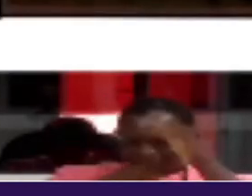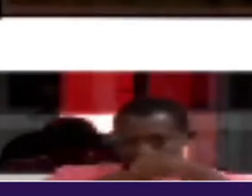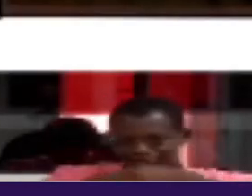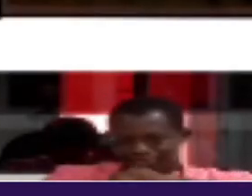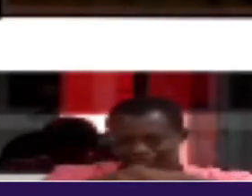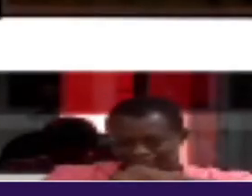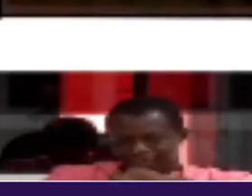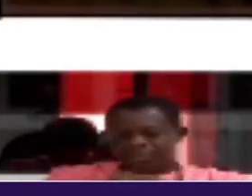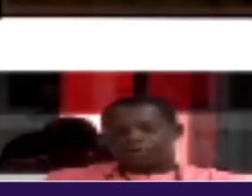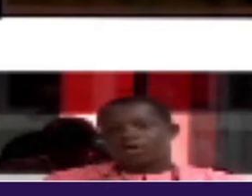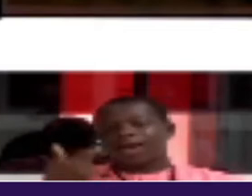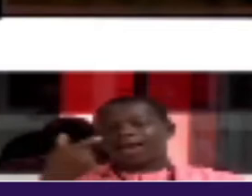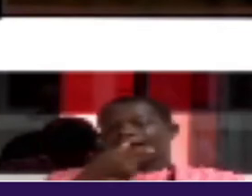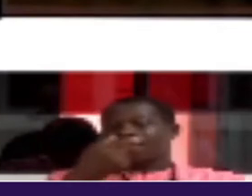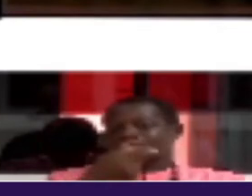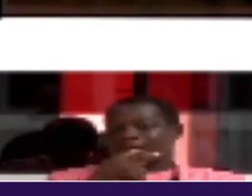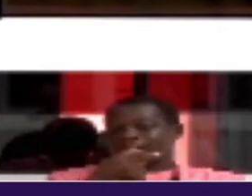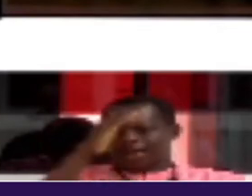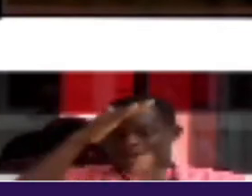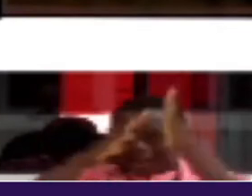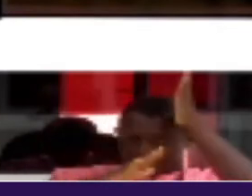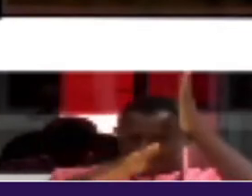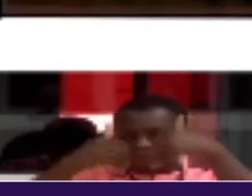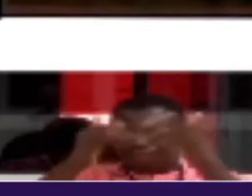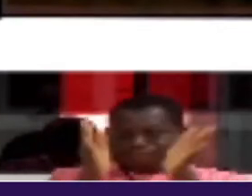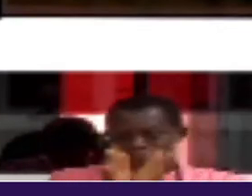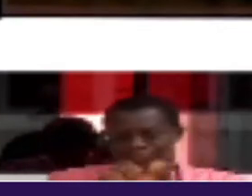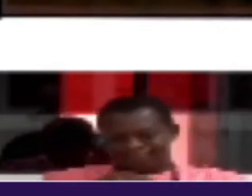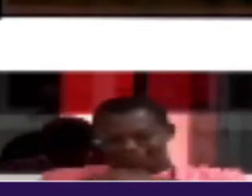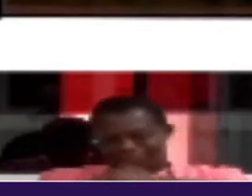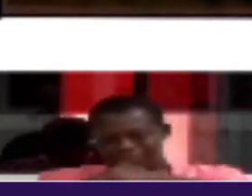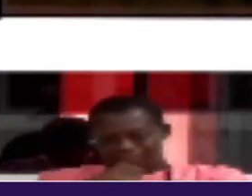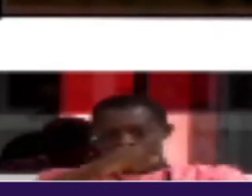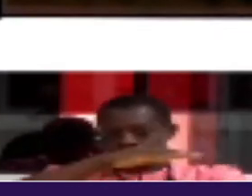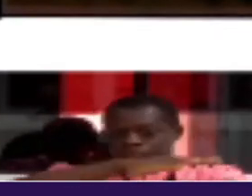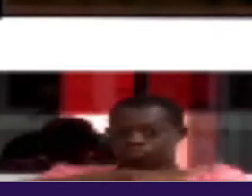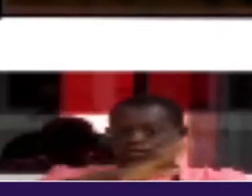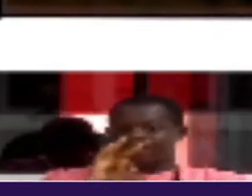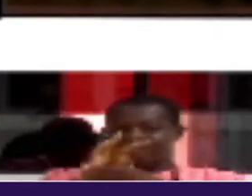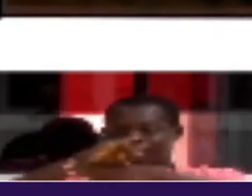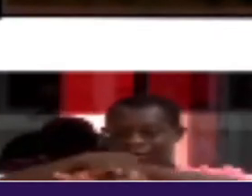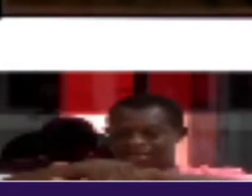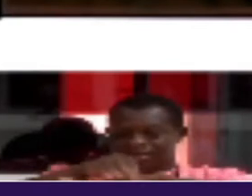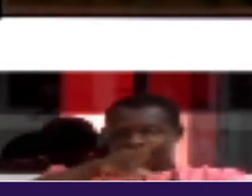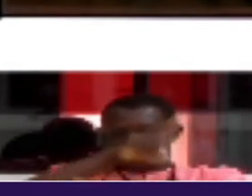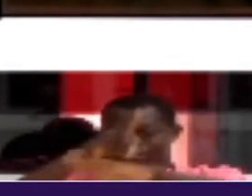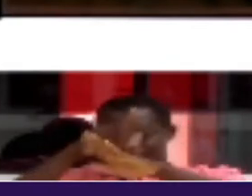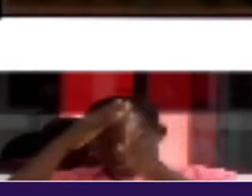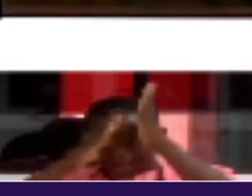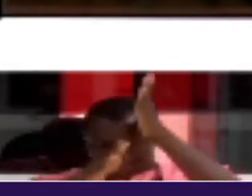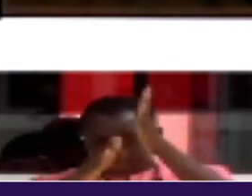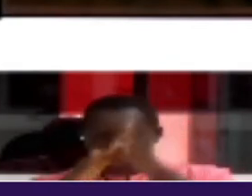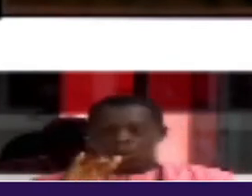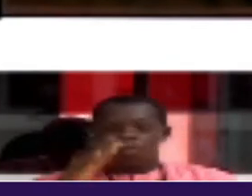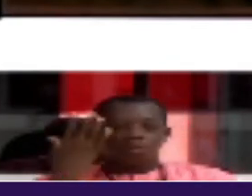Gambia Armed Forces Training School, at Fajara Barracks. And when did you complete your training?